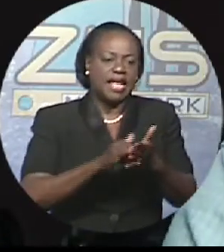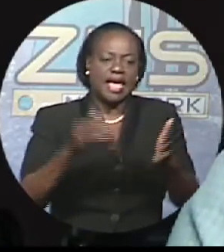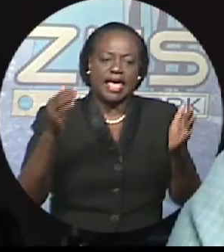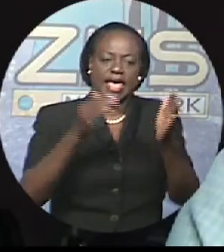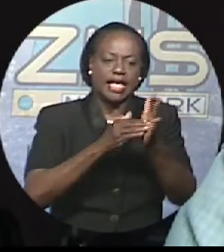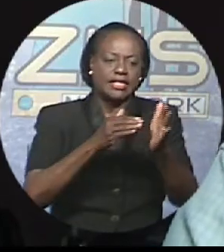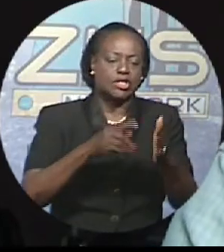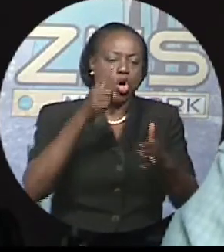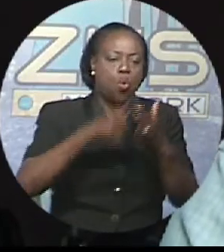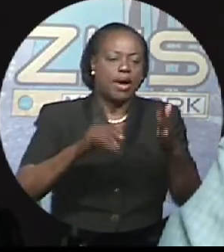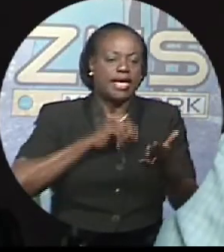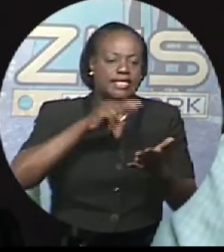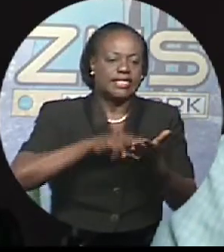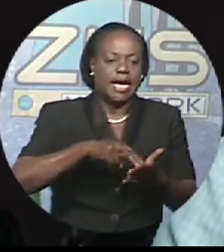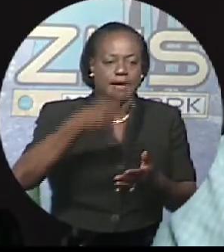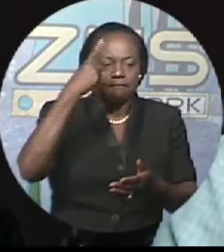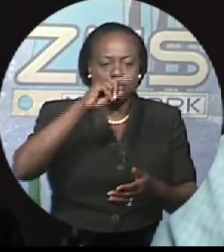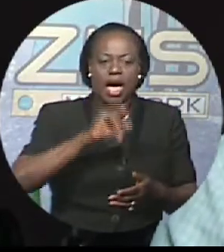Passage?